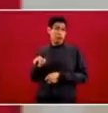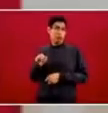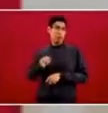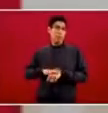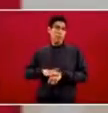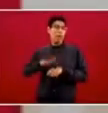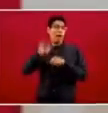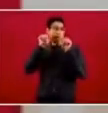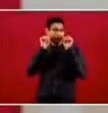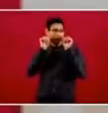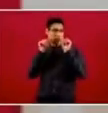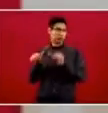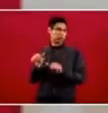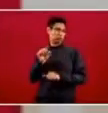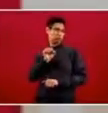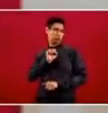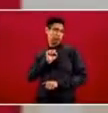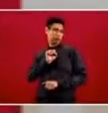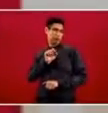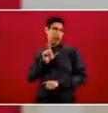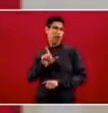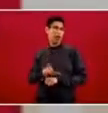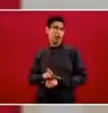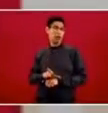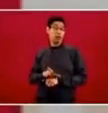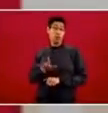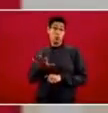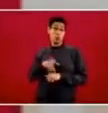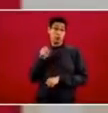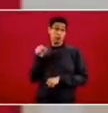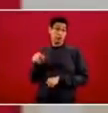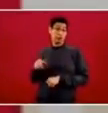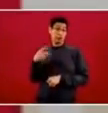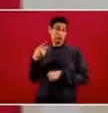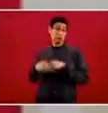information from us to treat their disease.